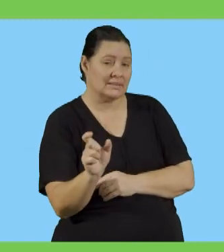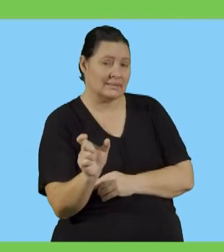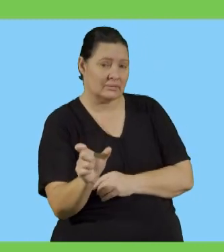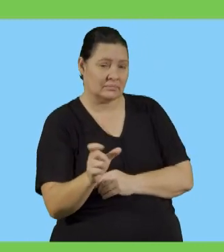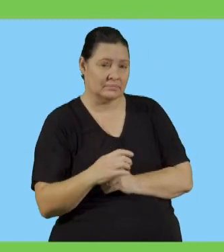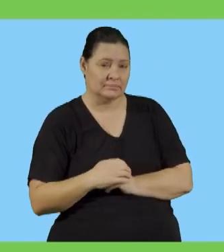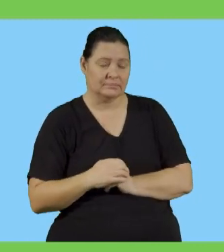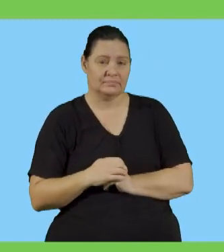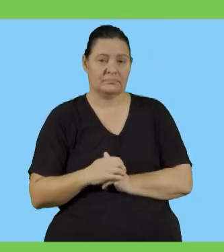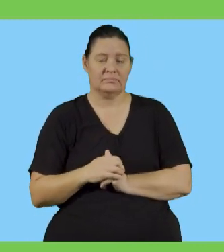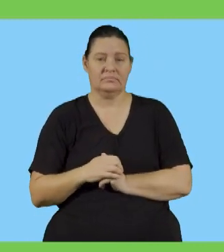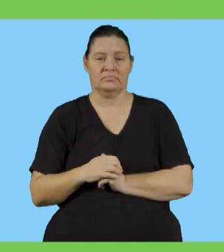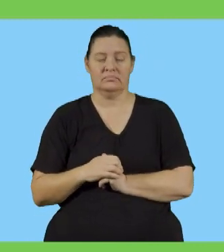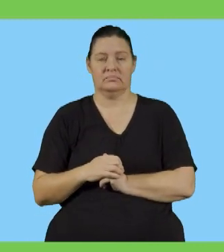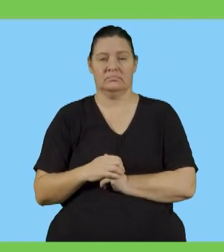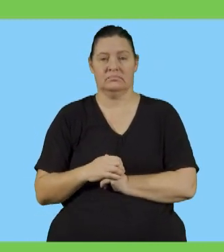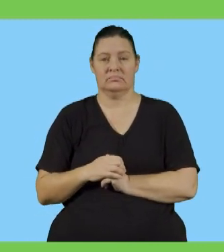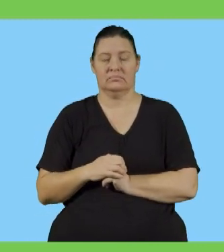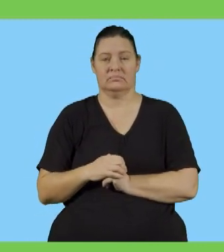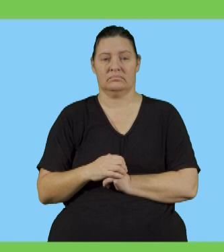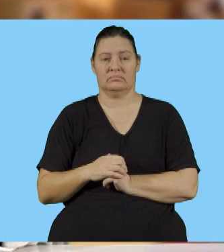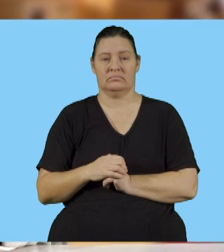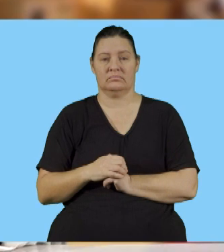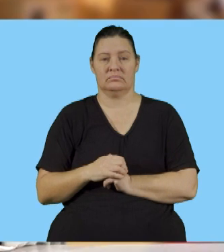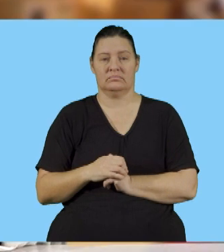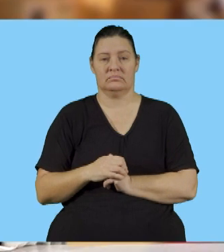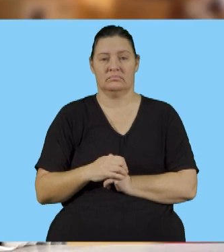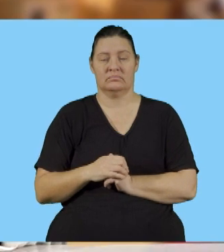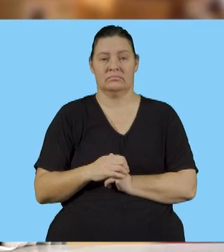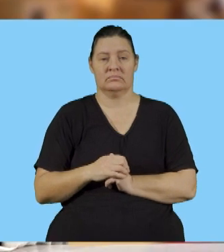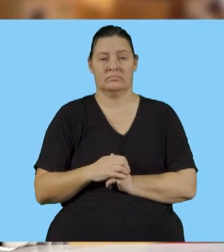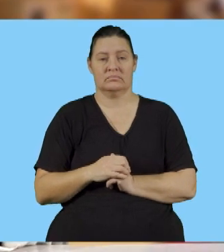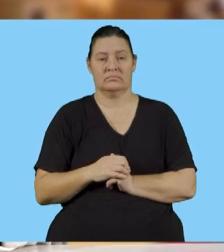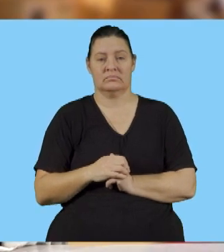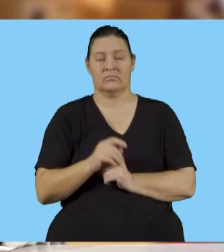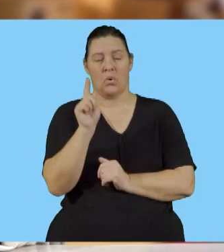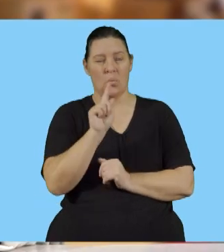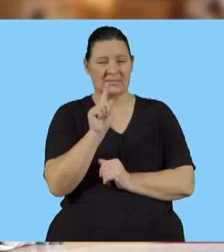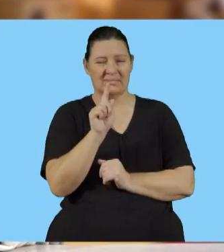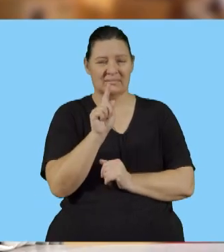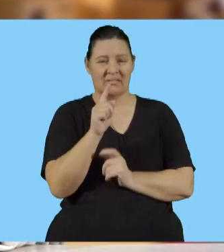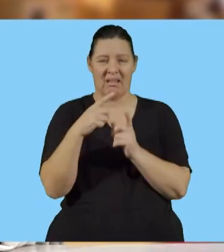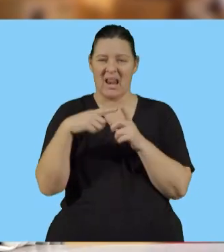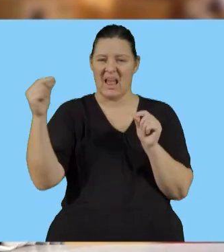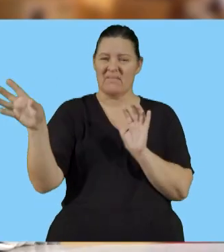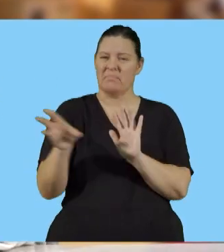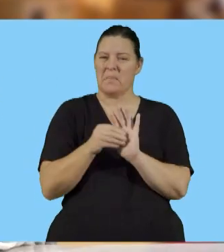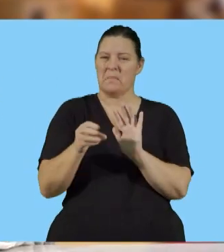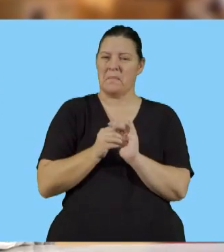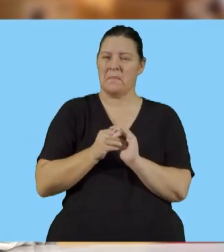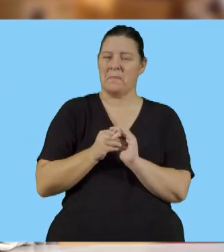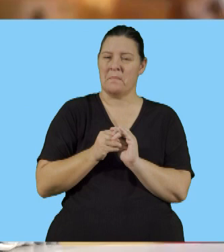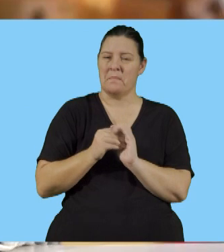blank space here. So what from the leaves captures